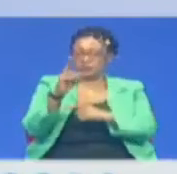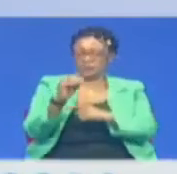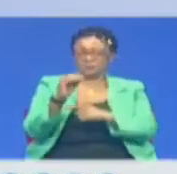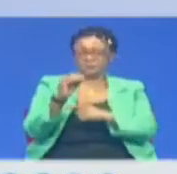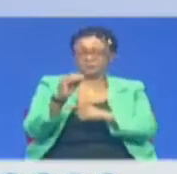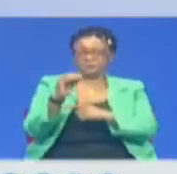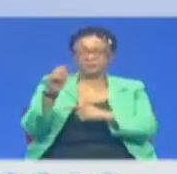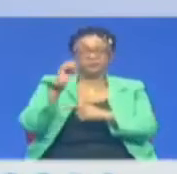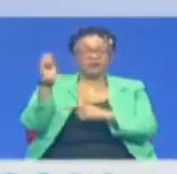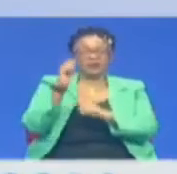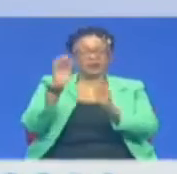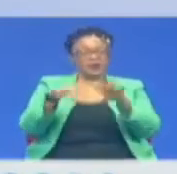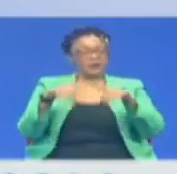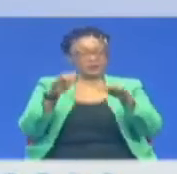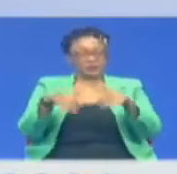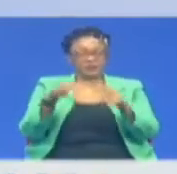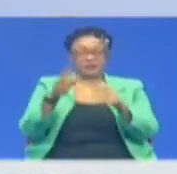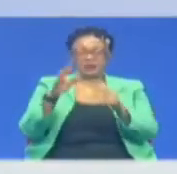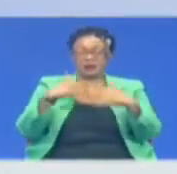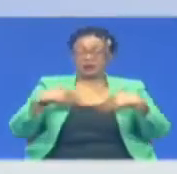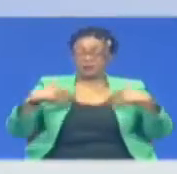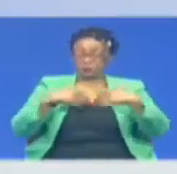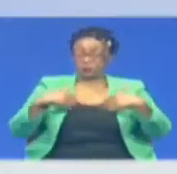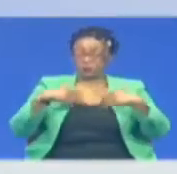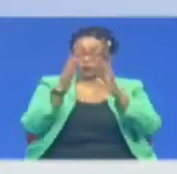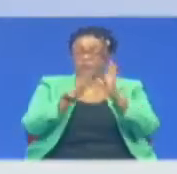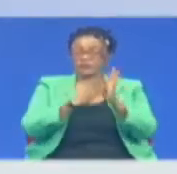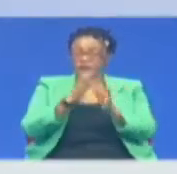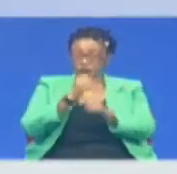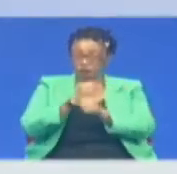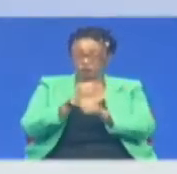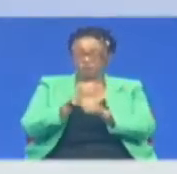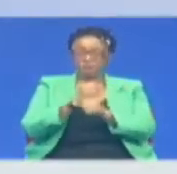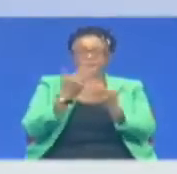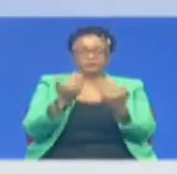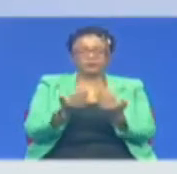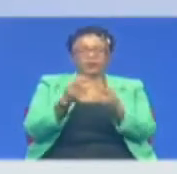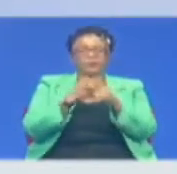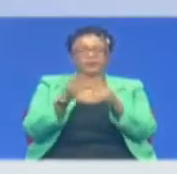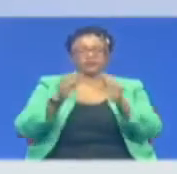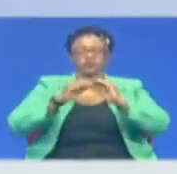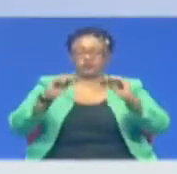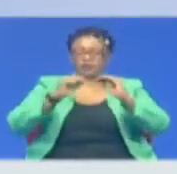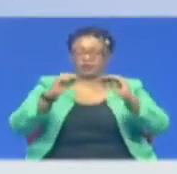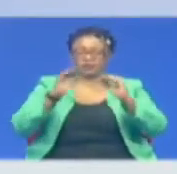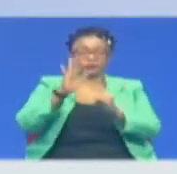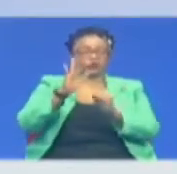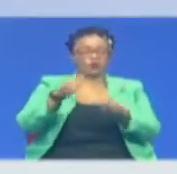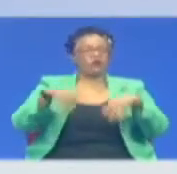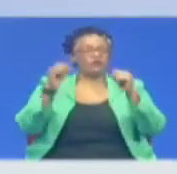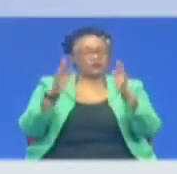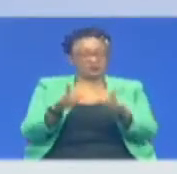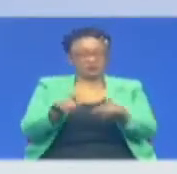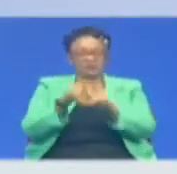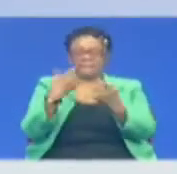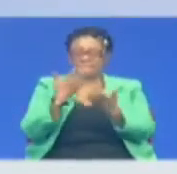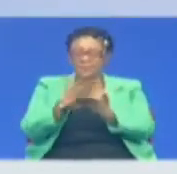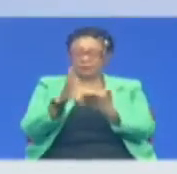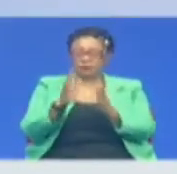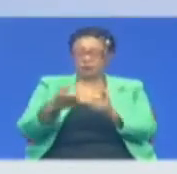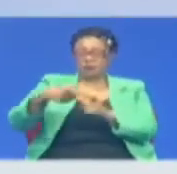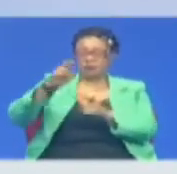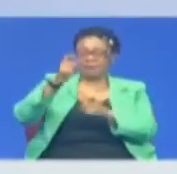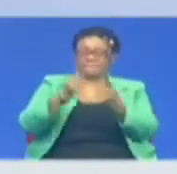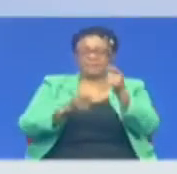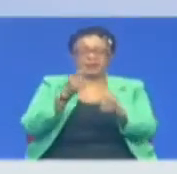of the Kenya Agricultural and Livestock Research Organization, KALRO, has begun training livestock extension officers as part of the efforts to increase milk